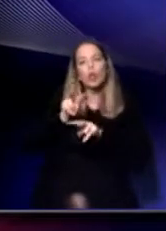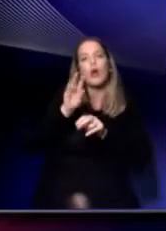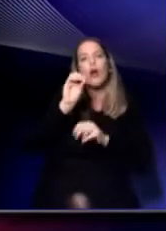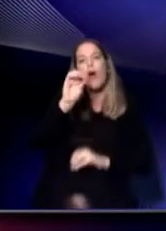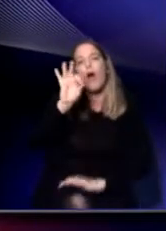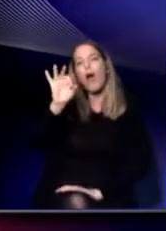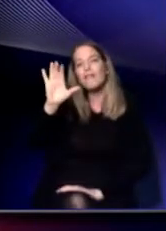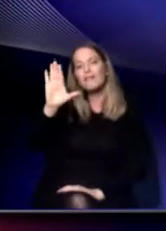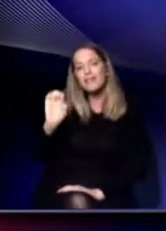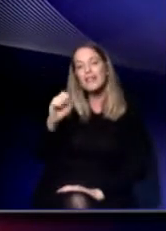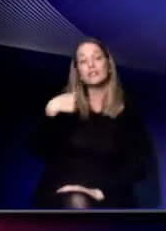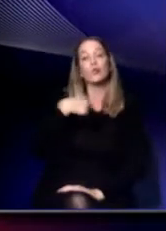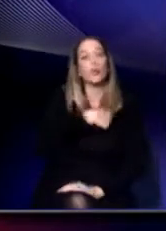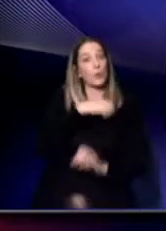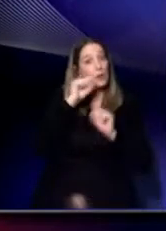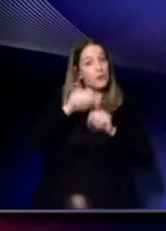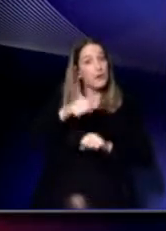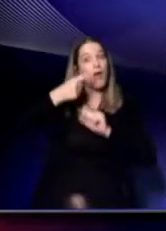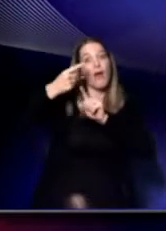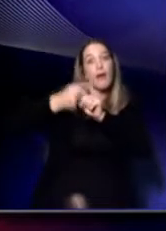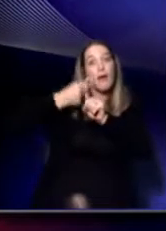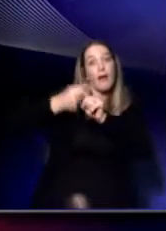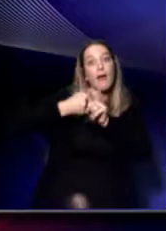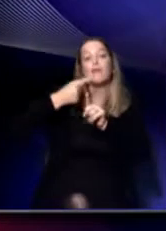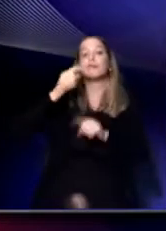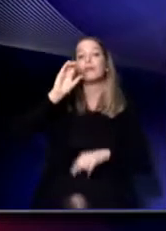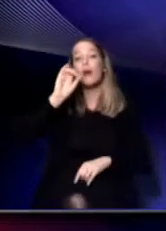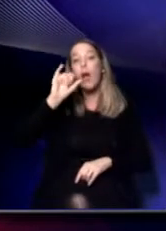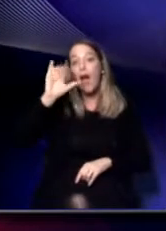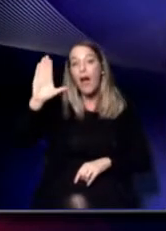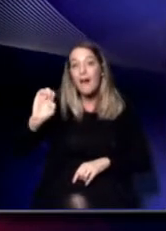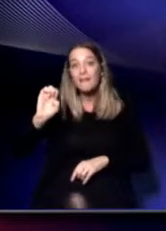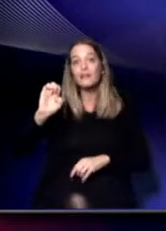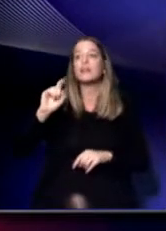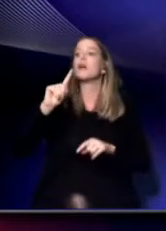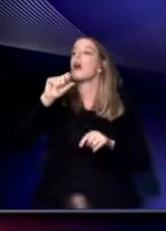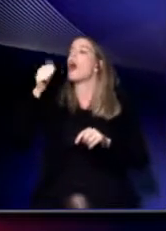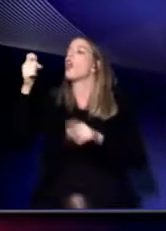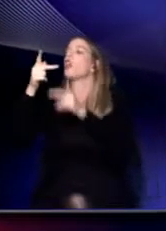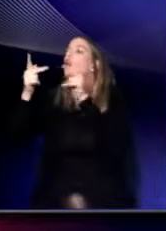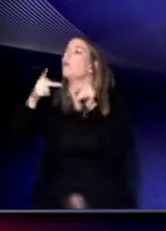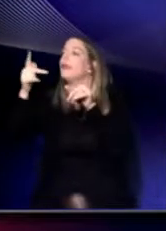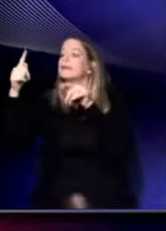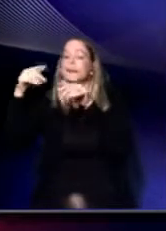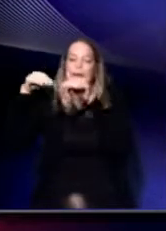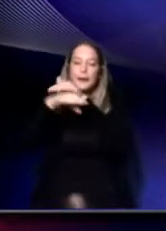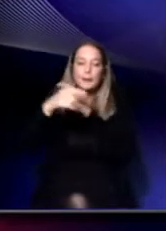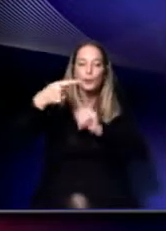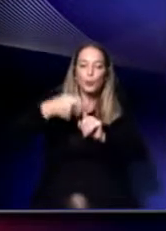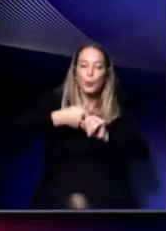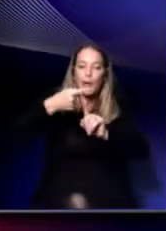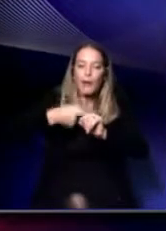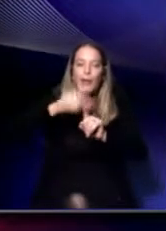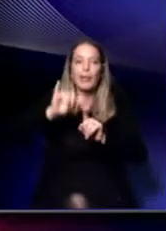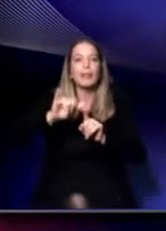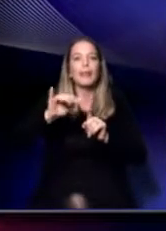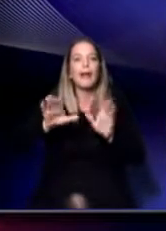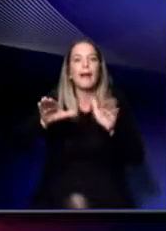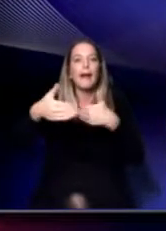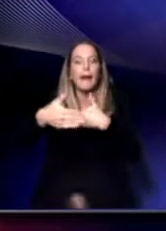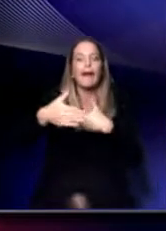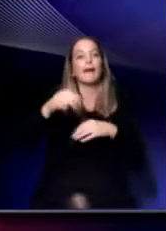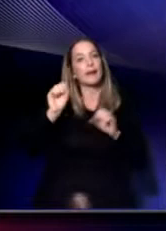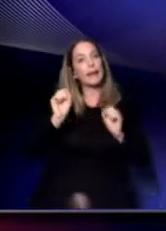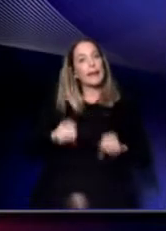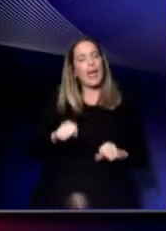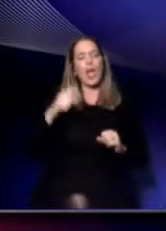leasing offices at different places to rethink how we use space.